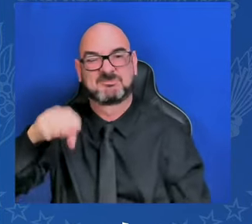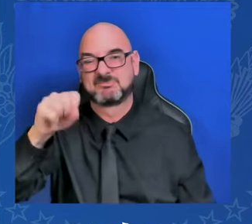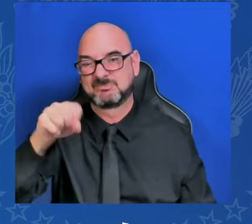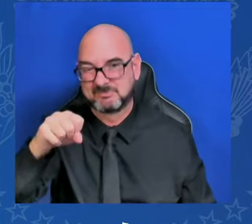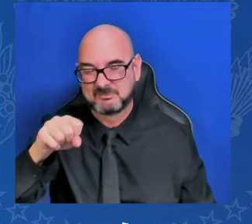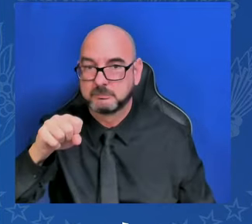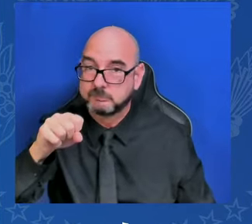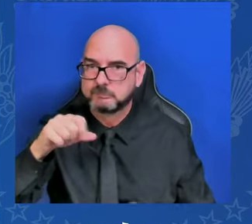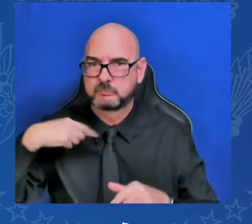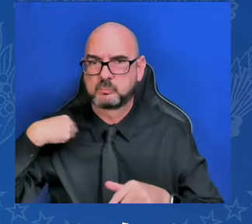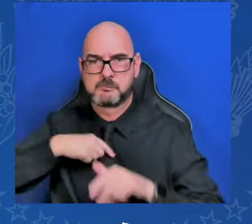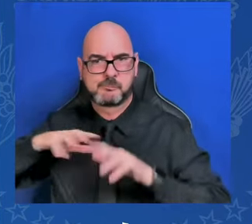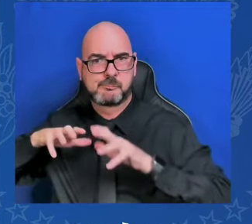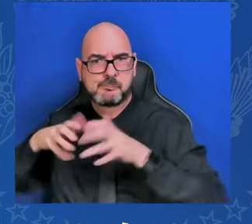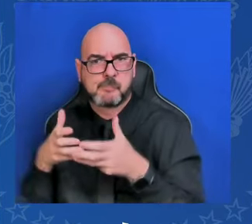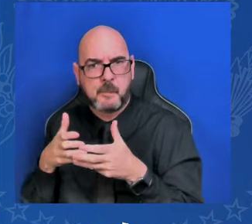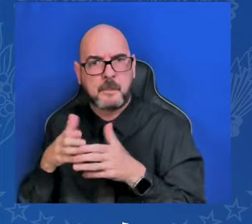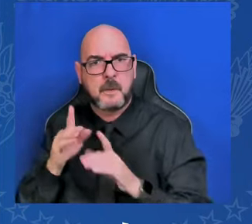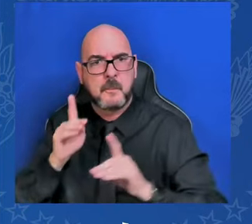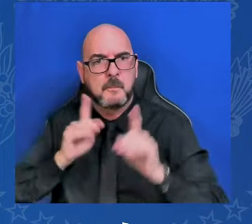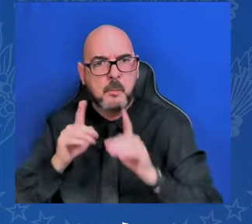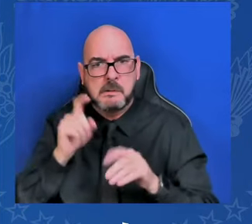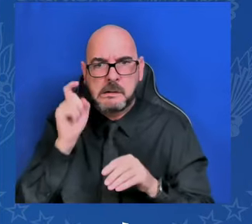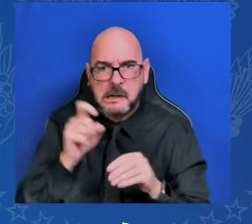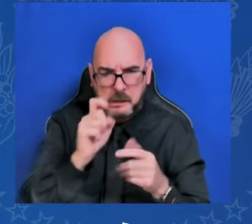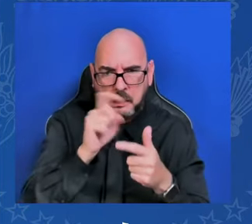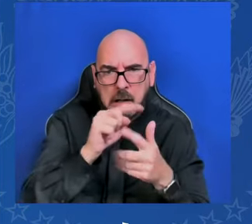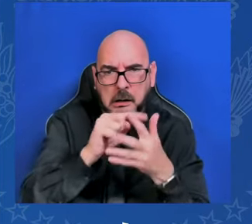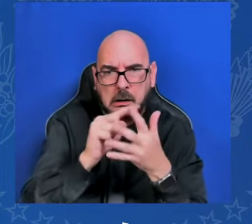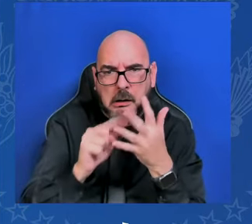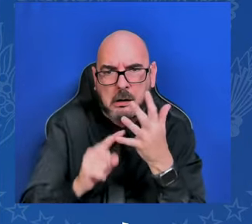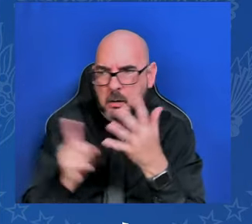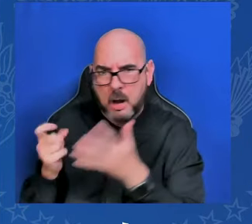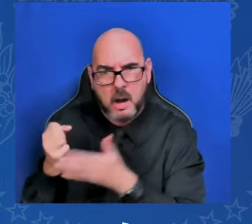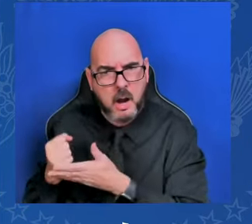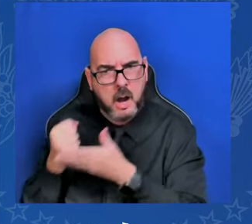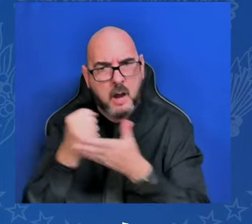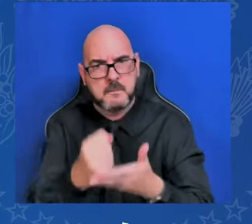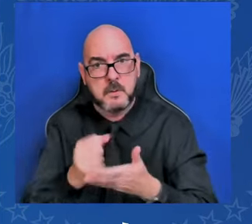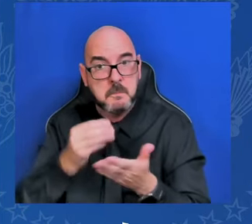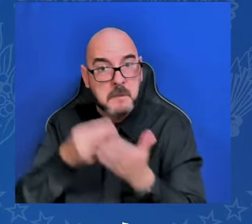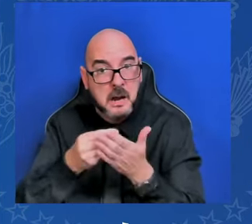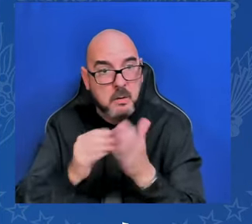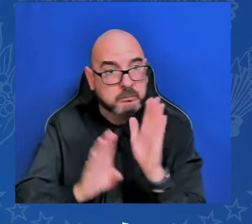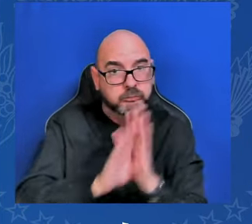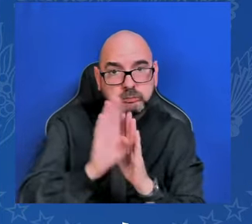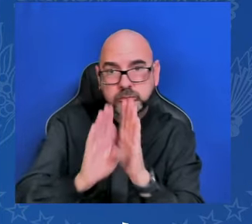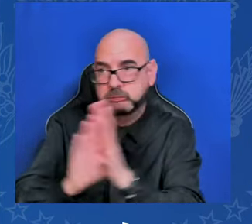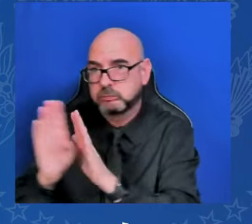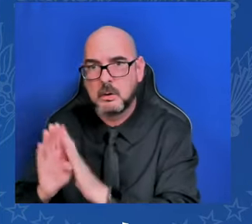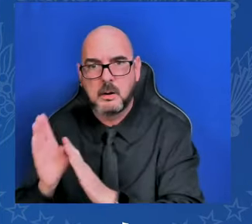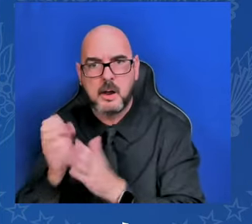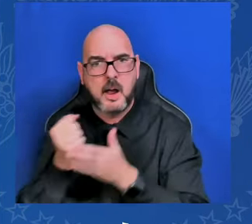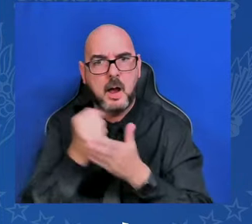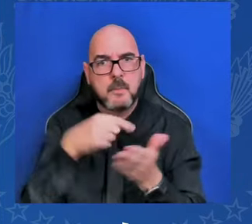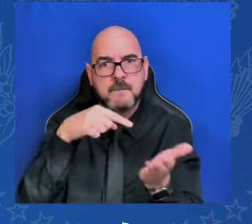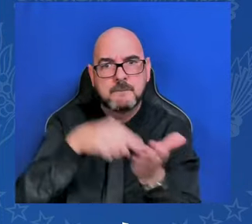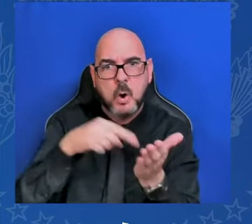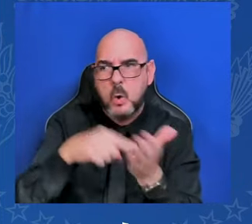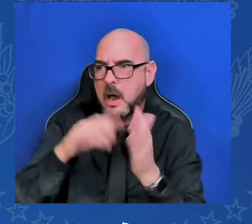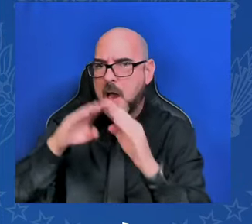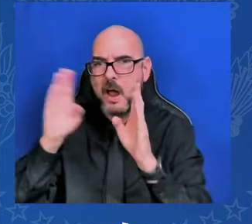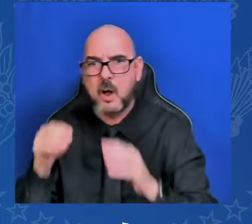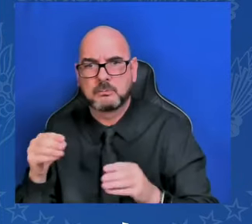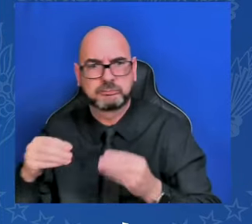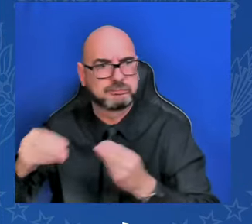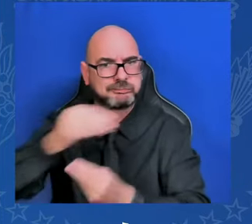American people related to the economy and housing affordability, national security, public safety, and of course, our